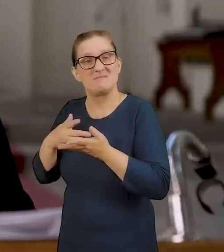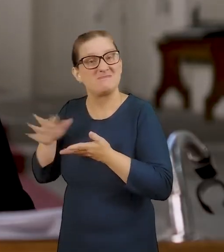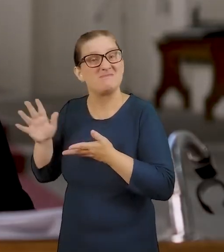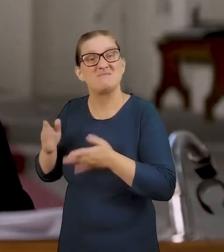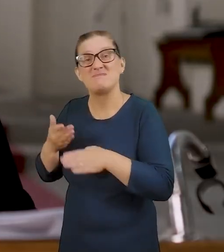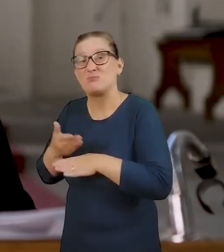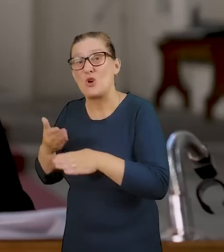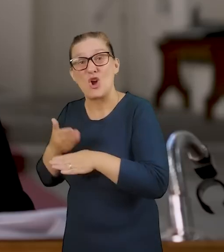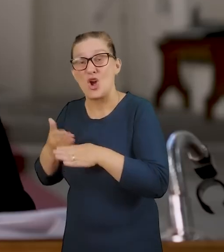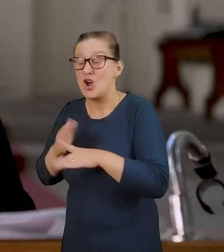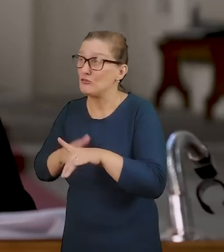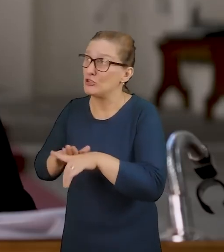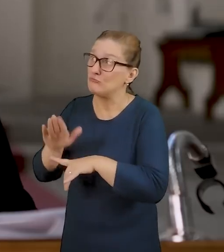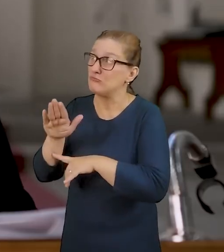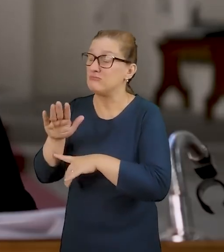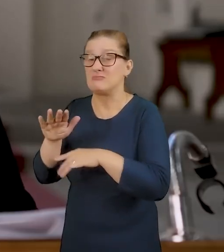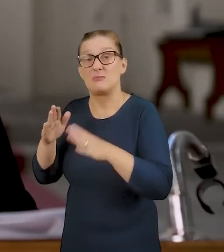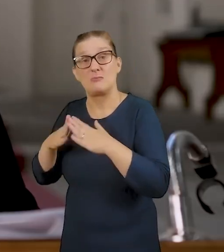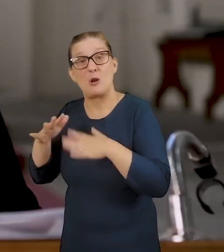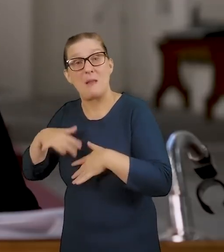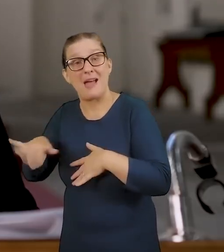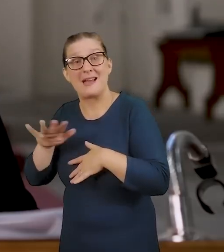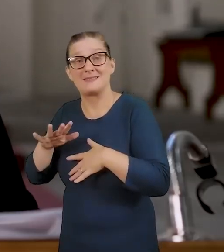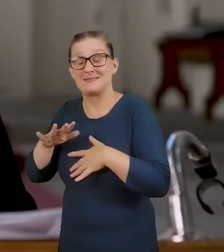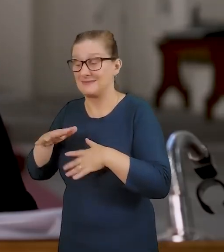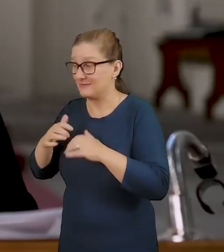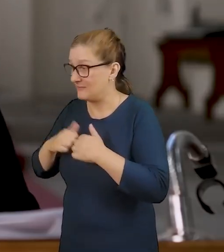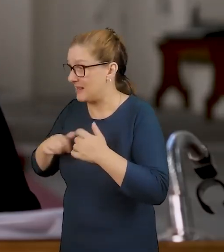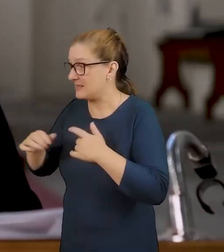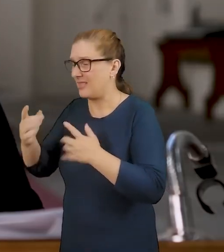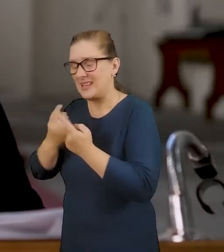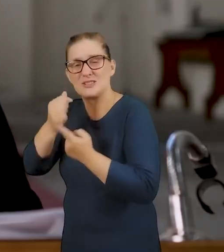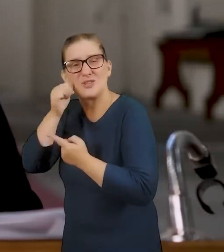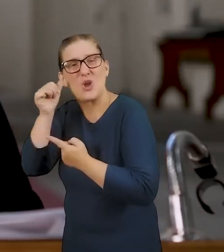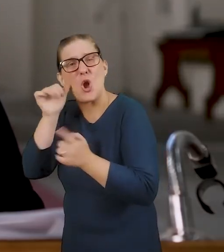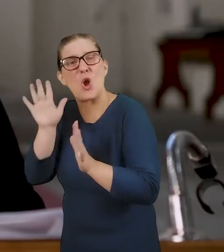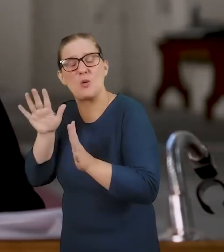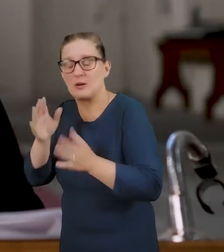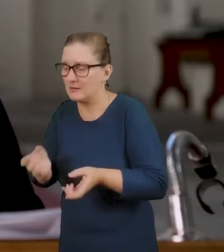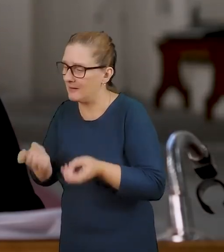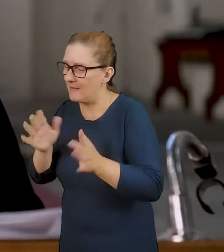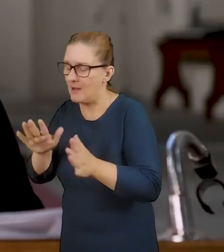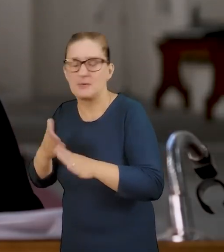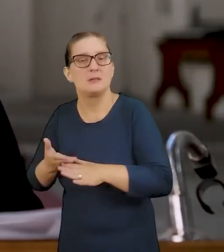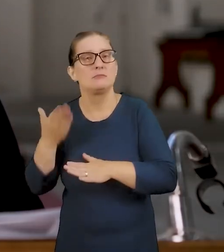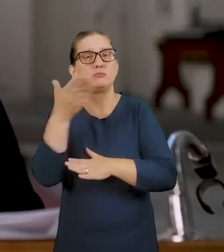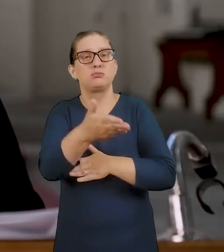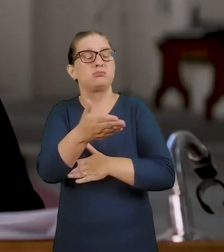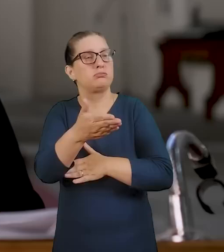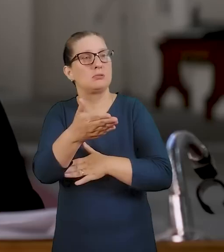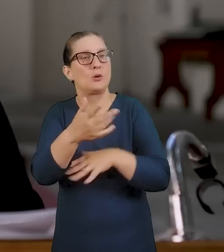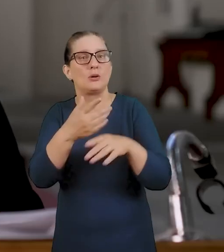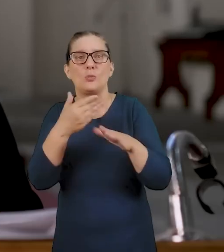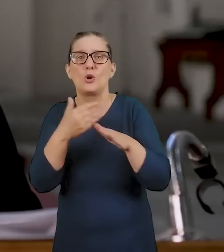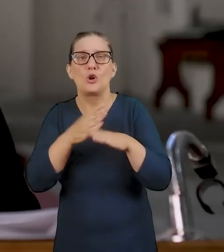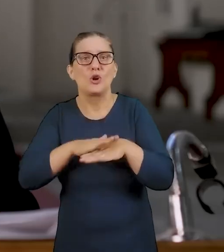watched as they gave up homes, friends, families, careers, their homelands, and all that was familiar. It